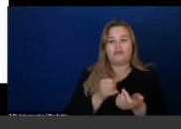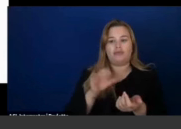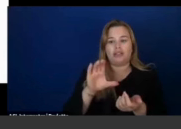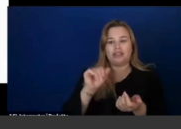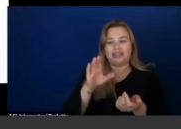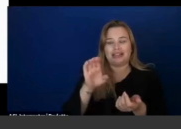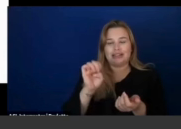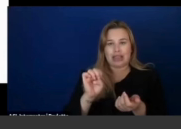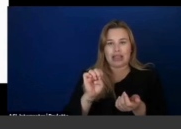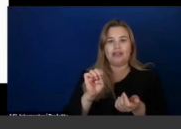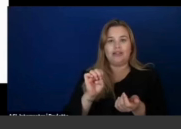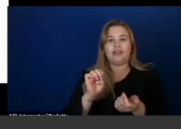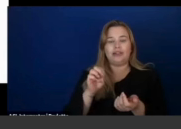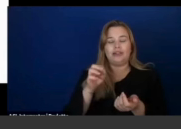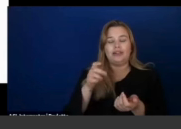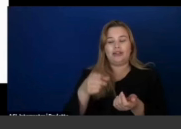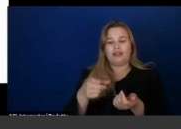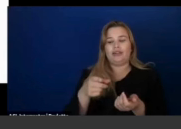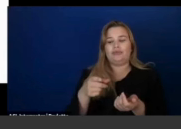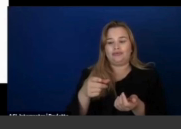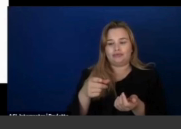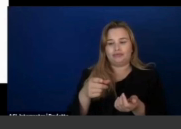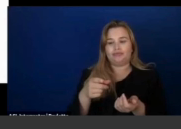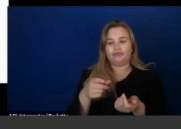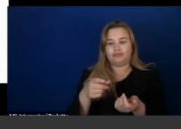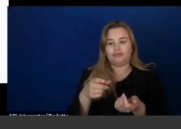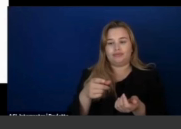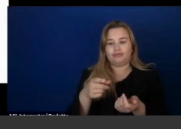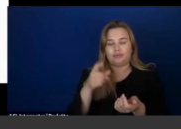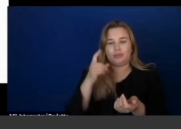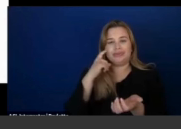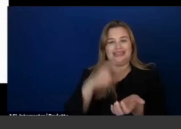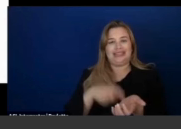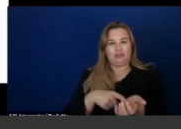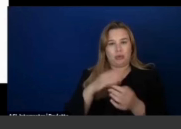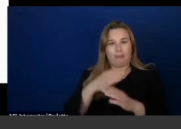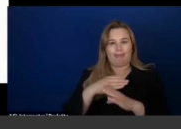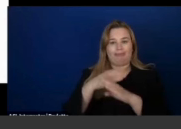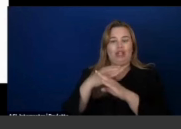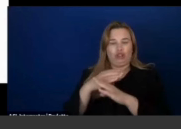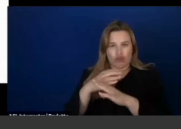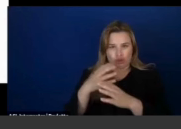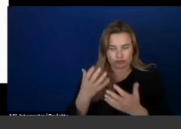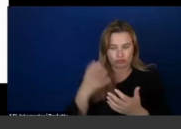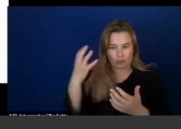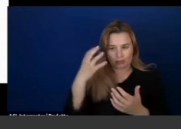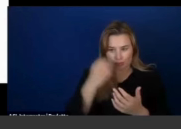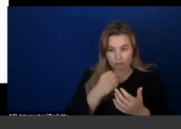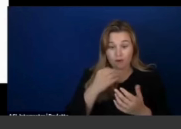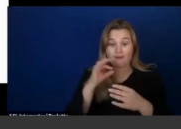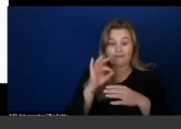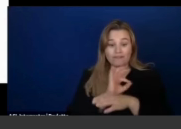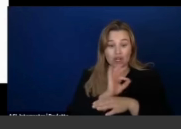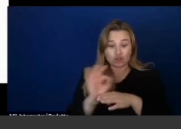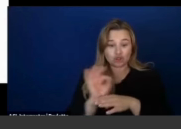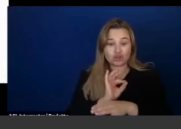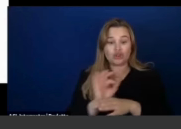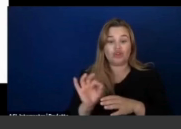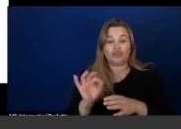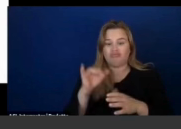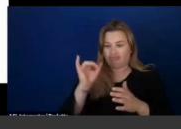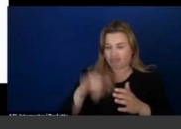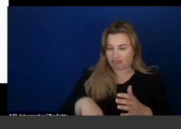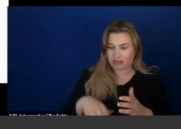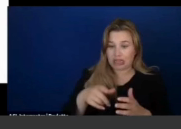barrier. So it is both functional, but it's also beautiful. It has the chance to showcase local